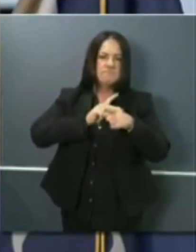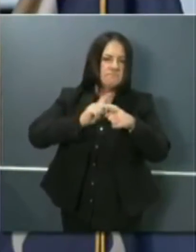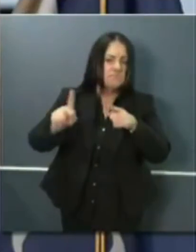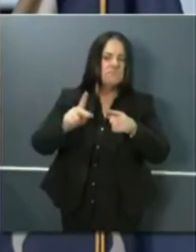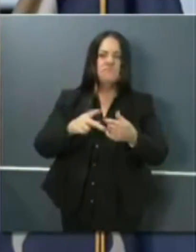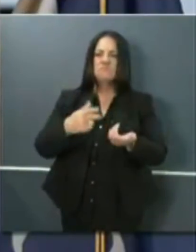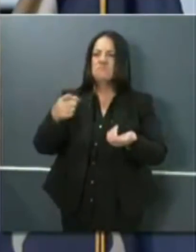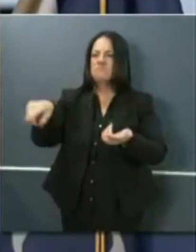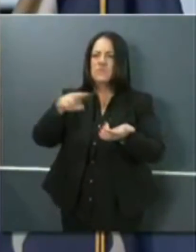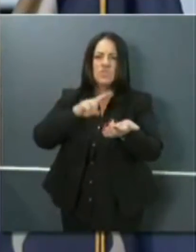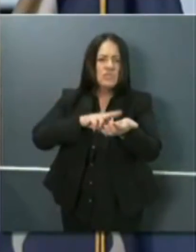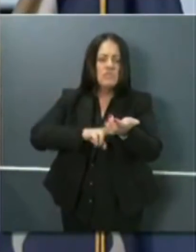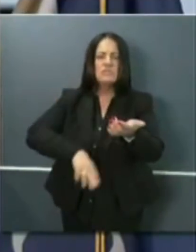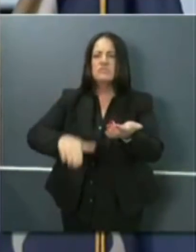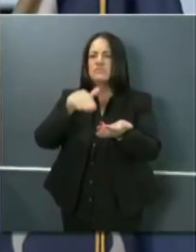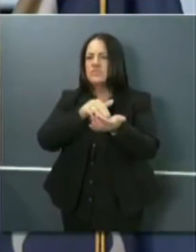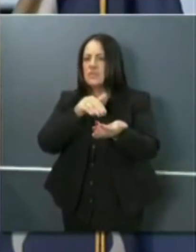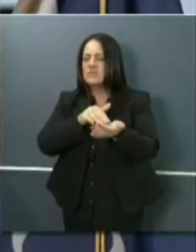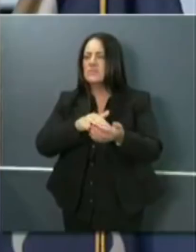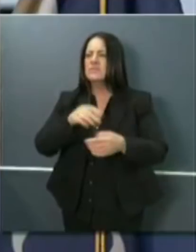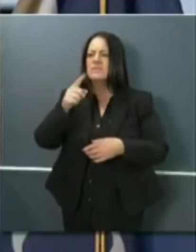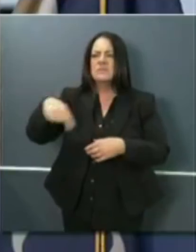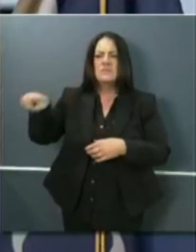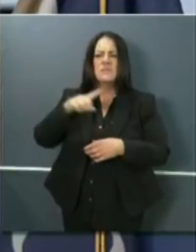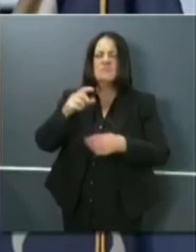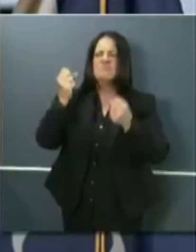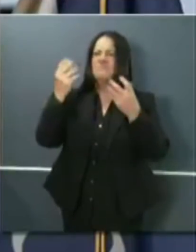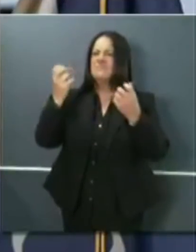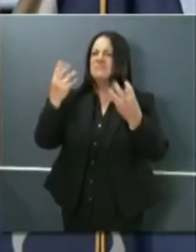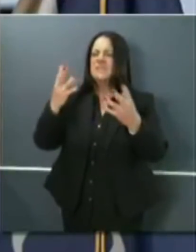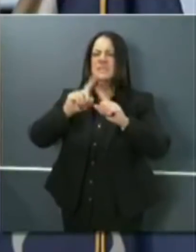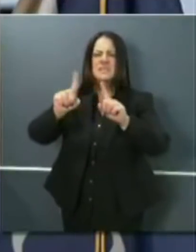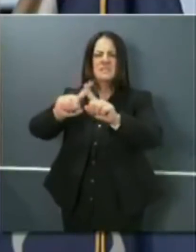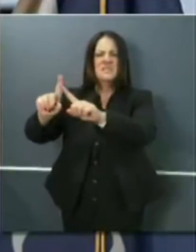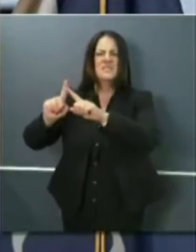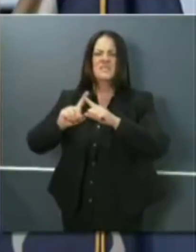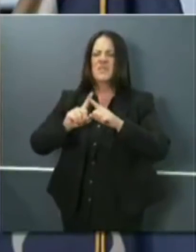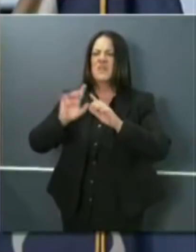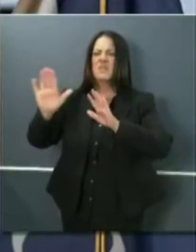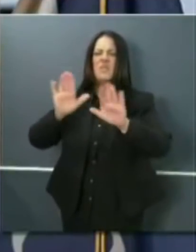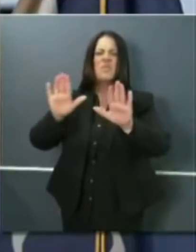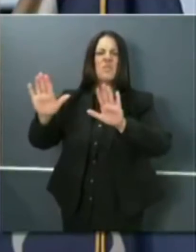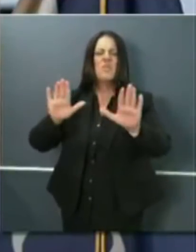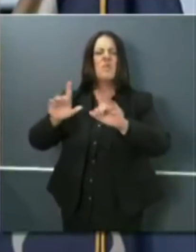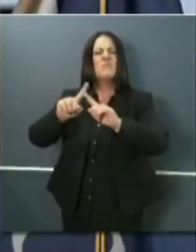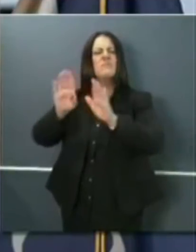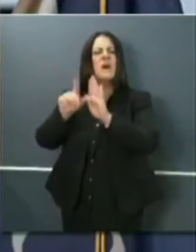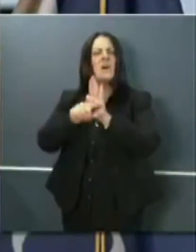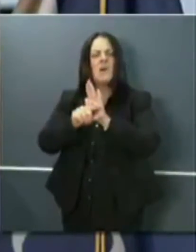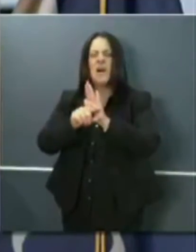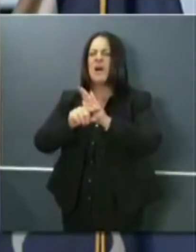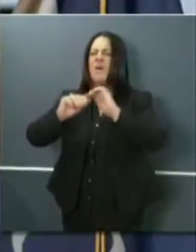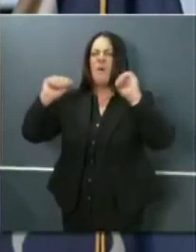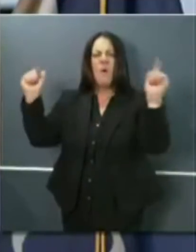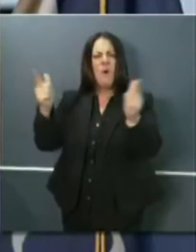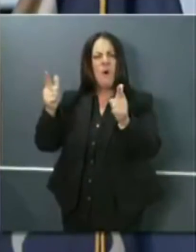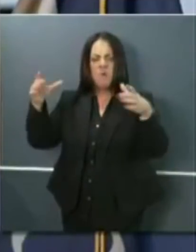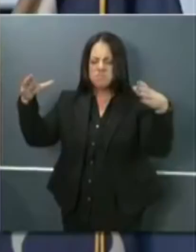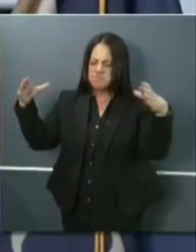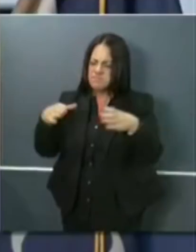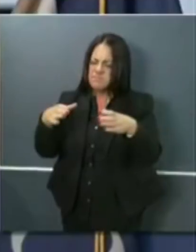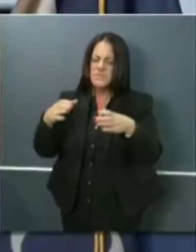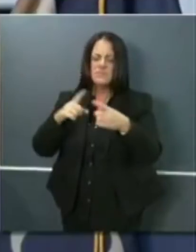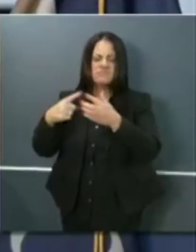professional representatives that came together across many differences and organized around a framework of providing